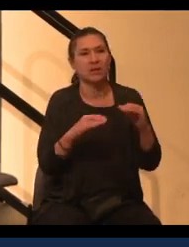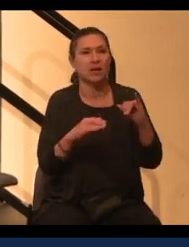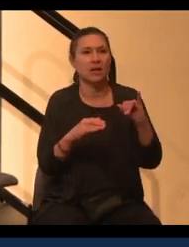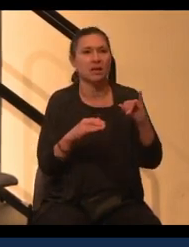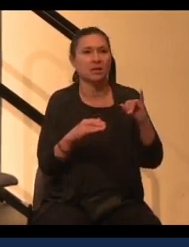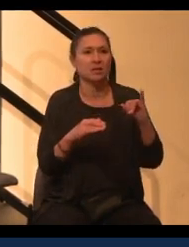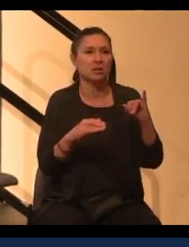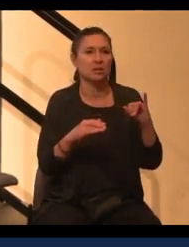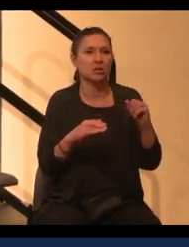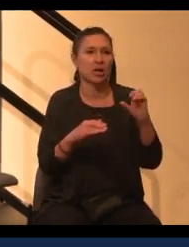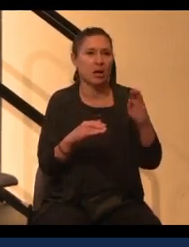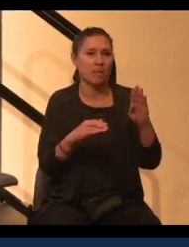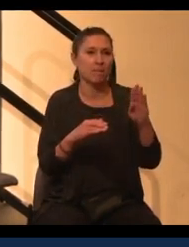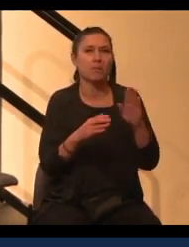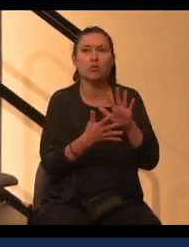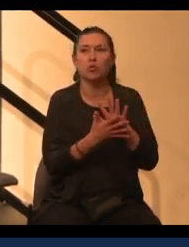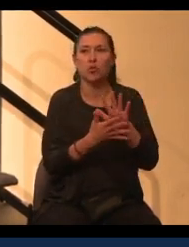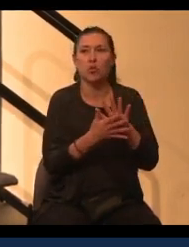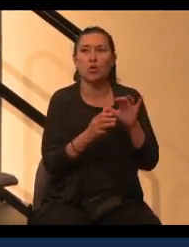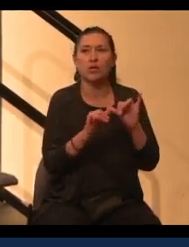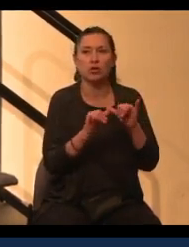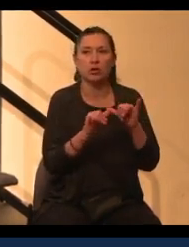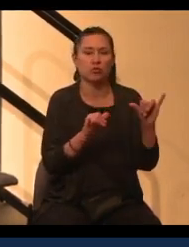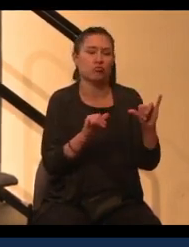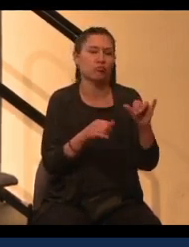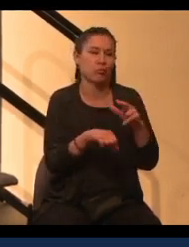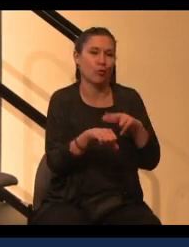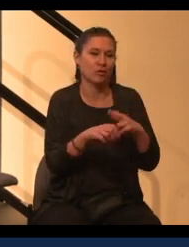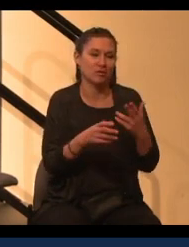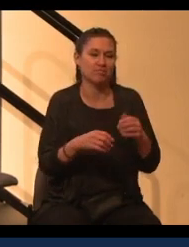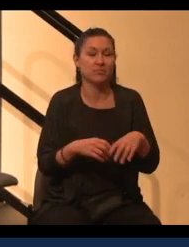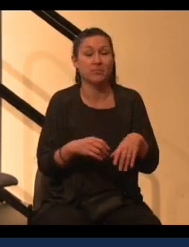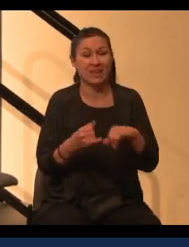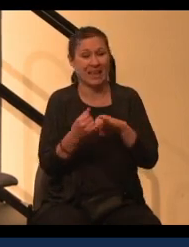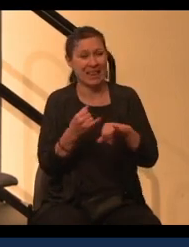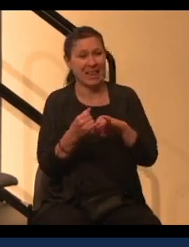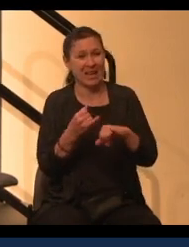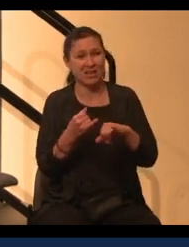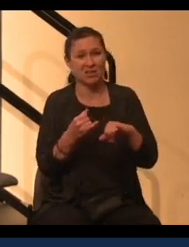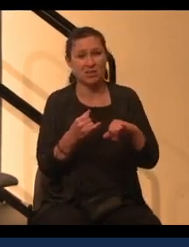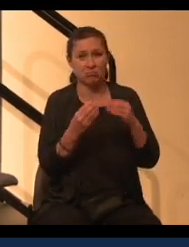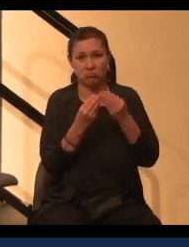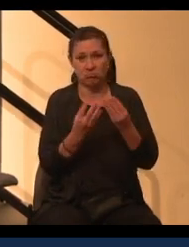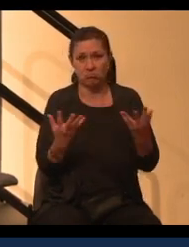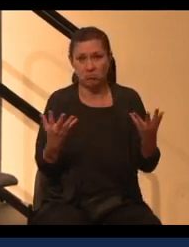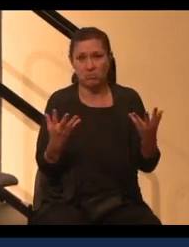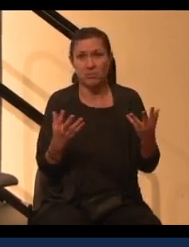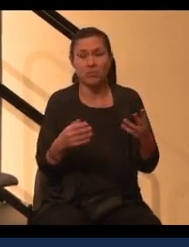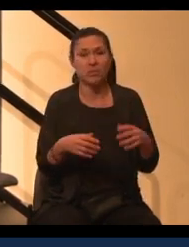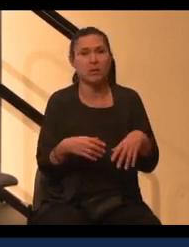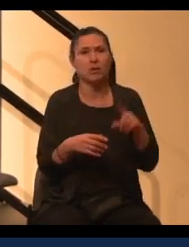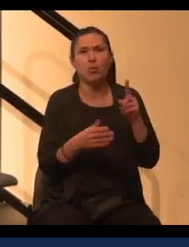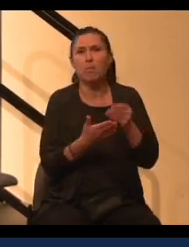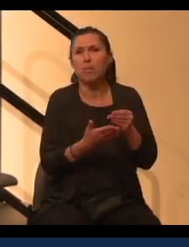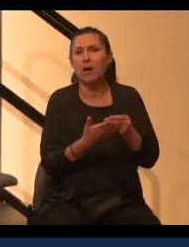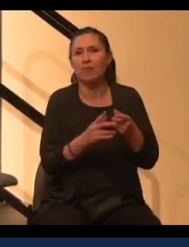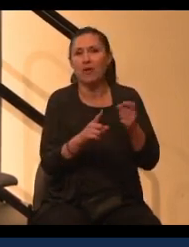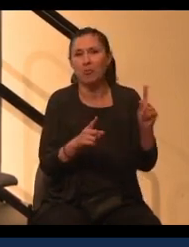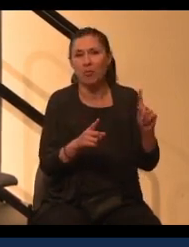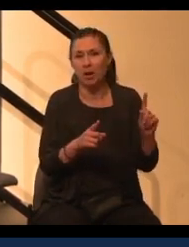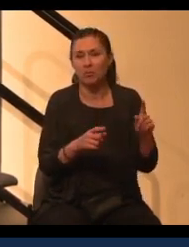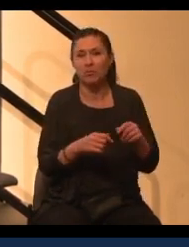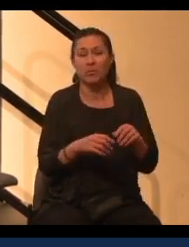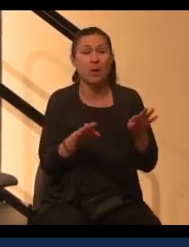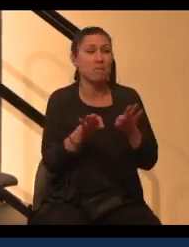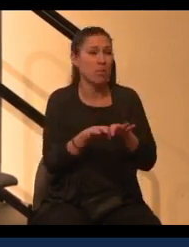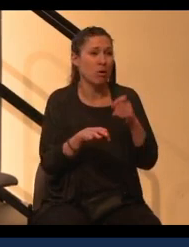of Engineering. The last piece that I wanted to share about our students is their funding source. This is